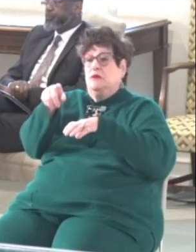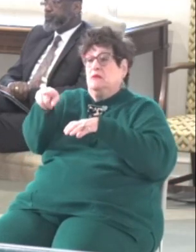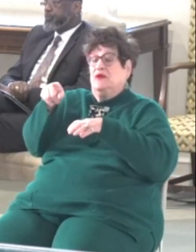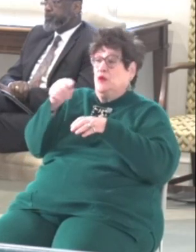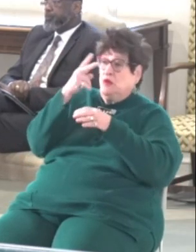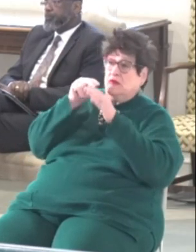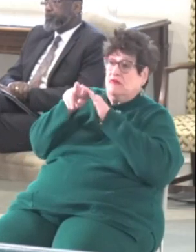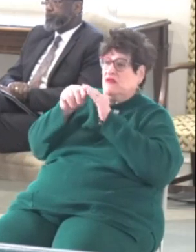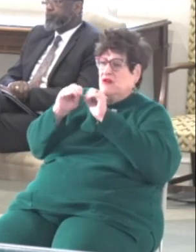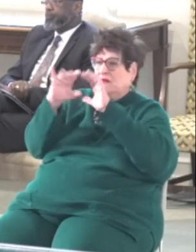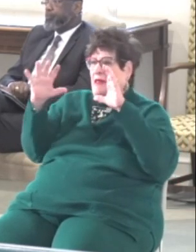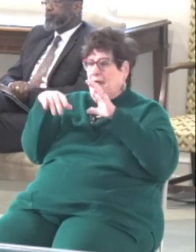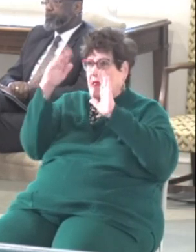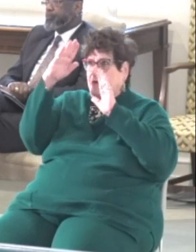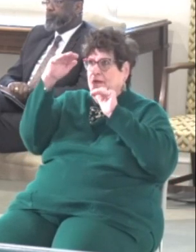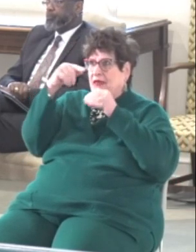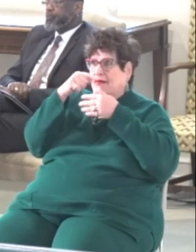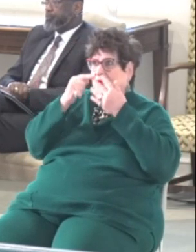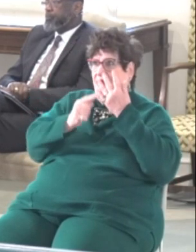hoped or expected.